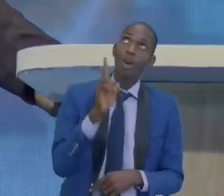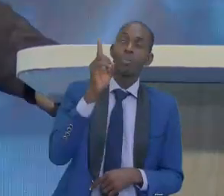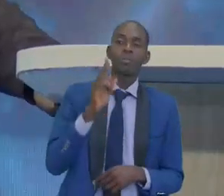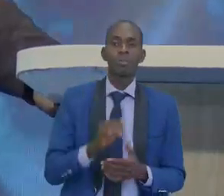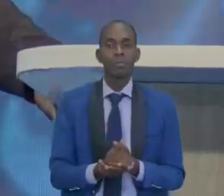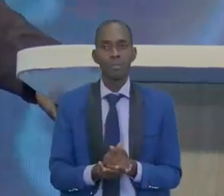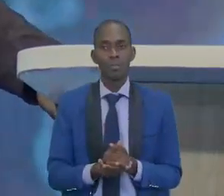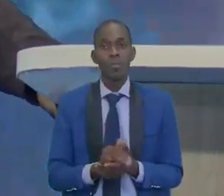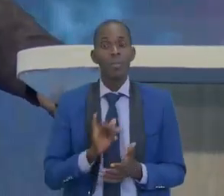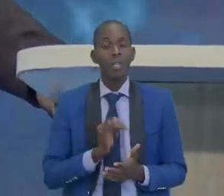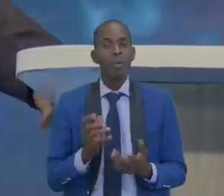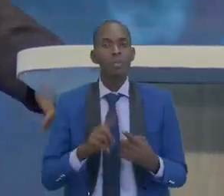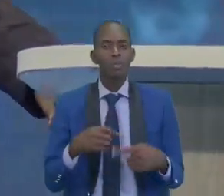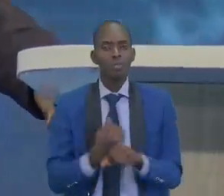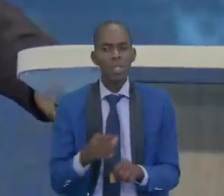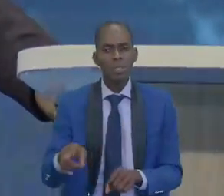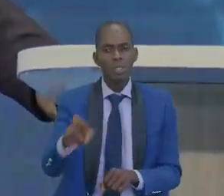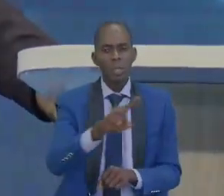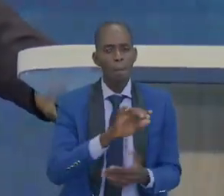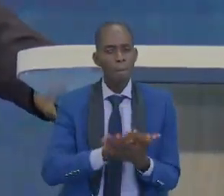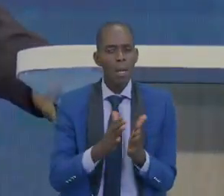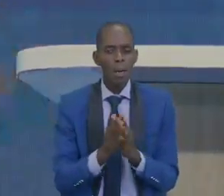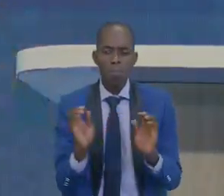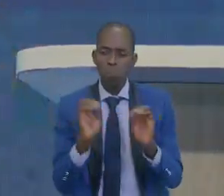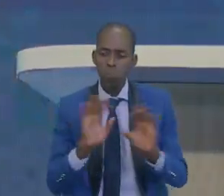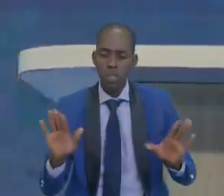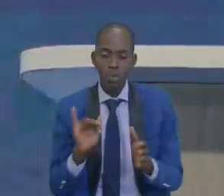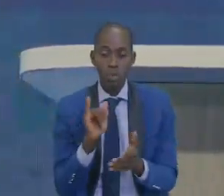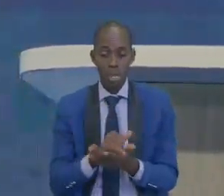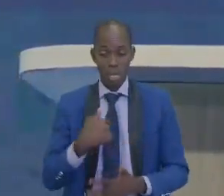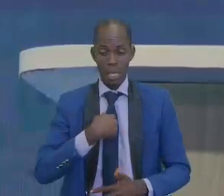I want to make them nothing so that I can be everything.